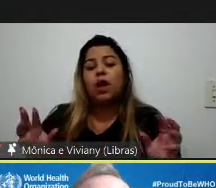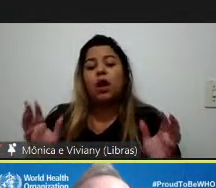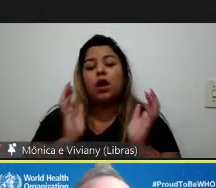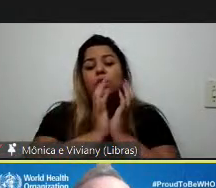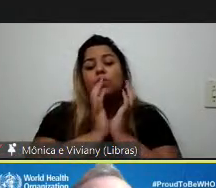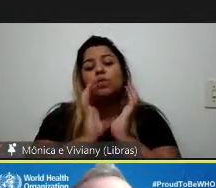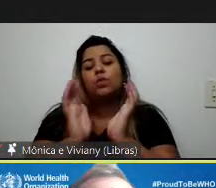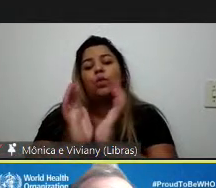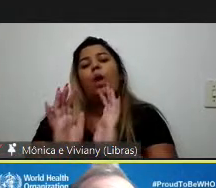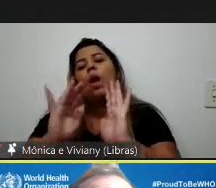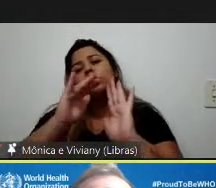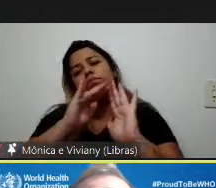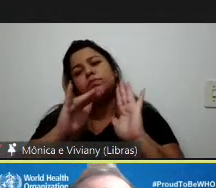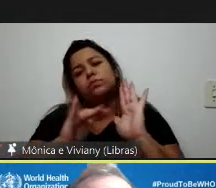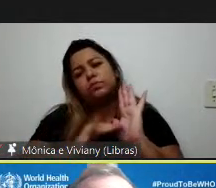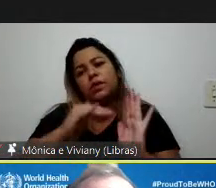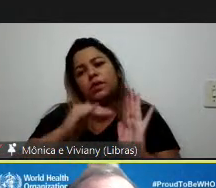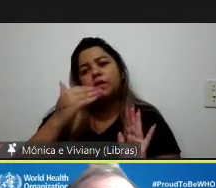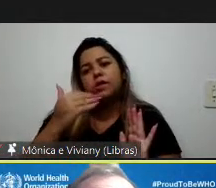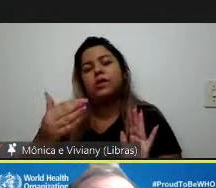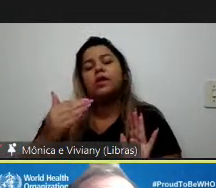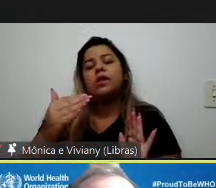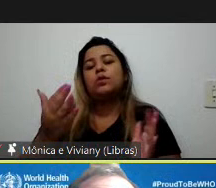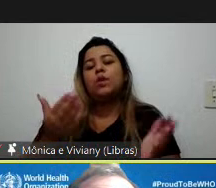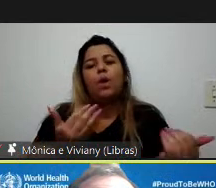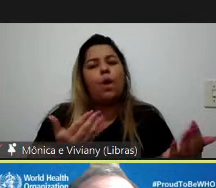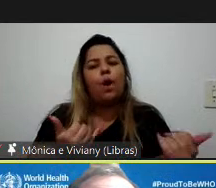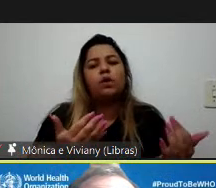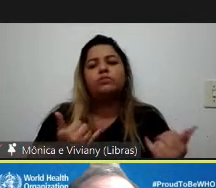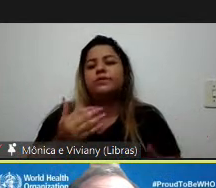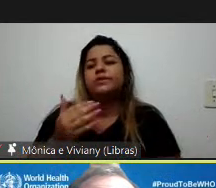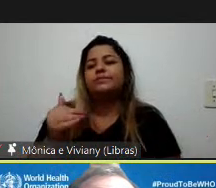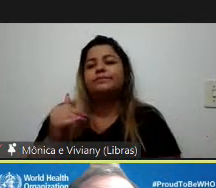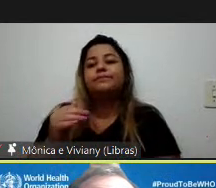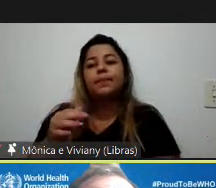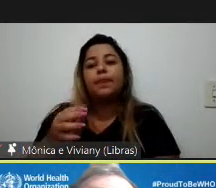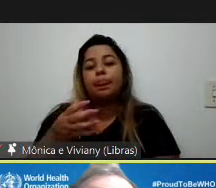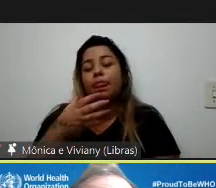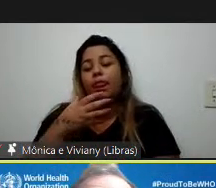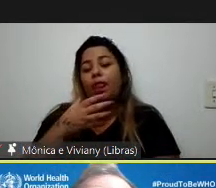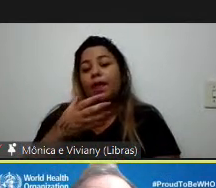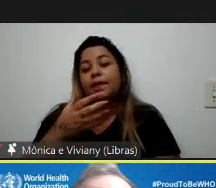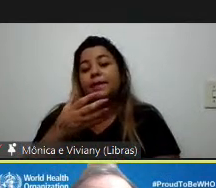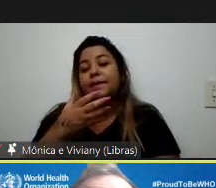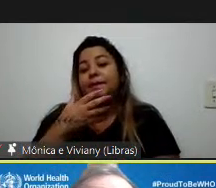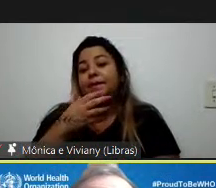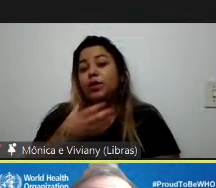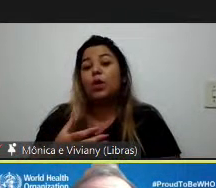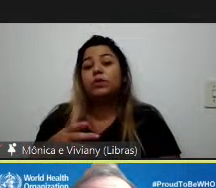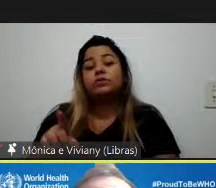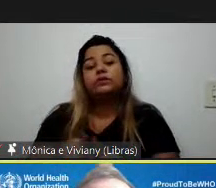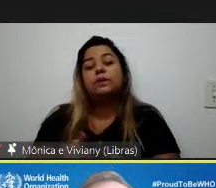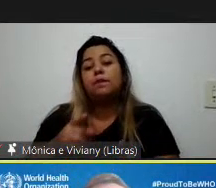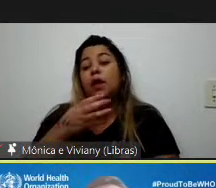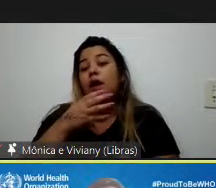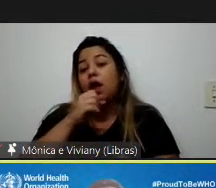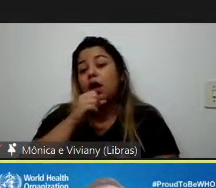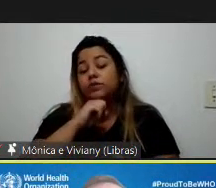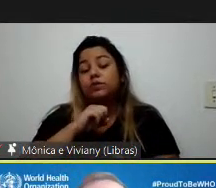senior people. We include also intervention on nutrition in